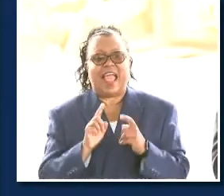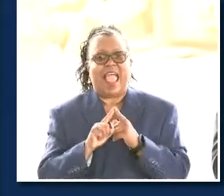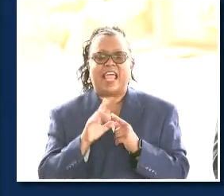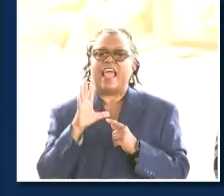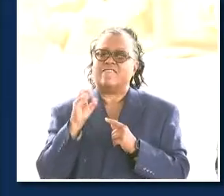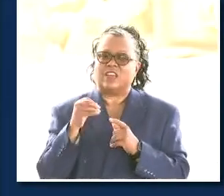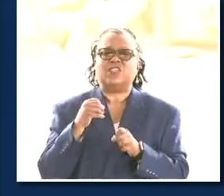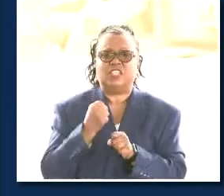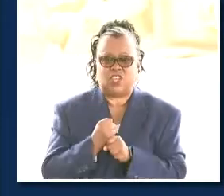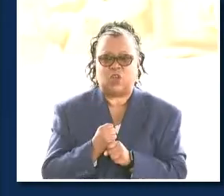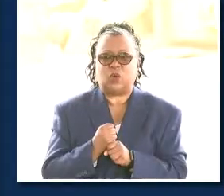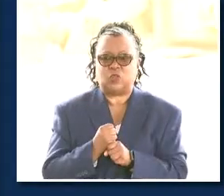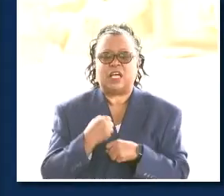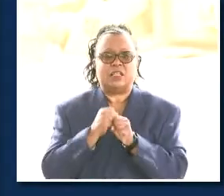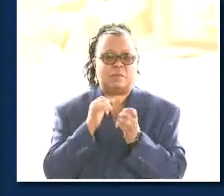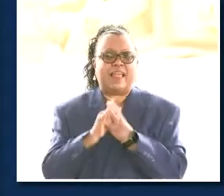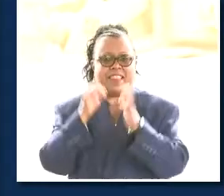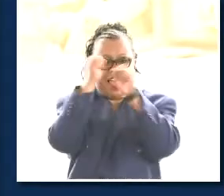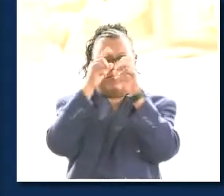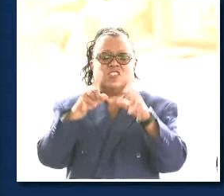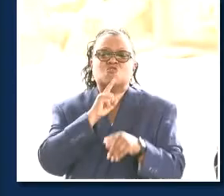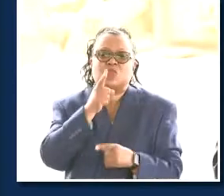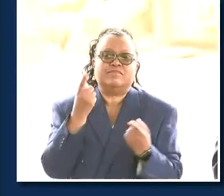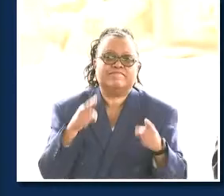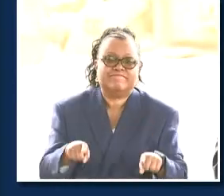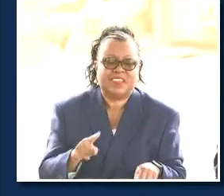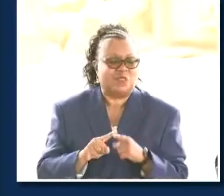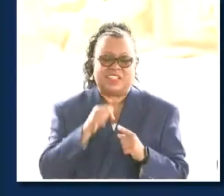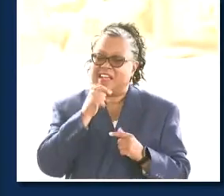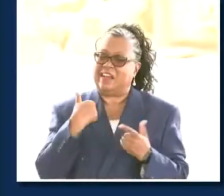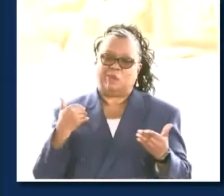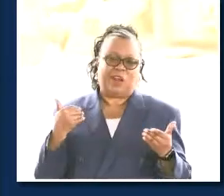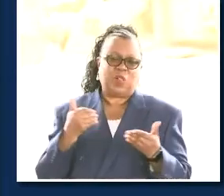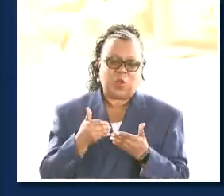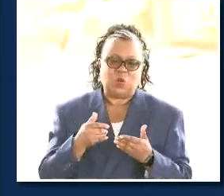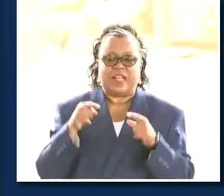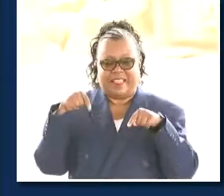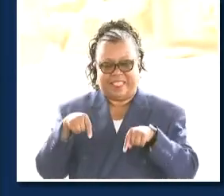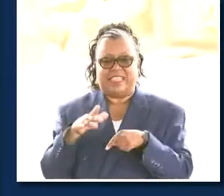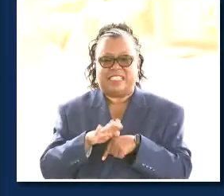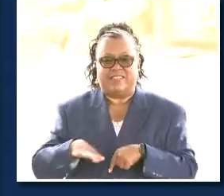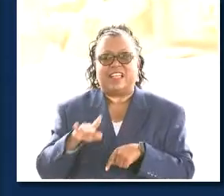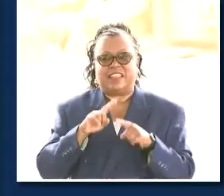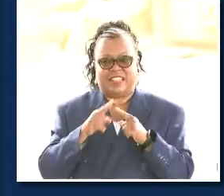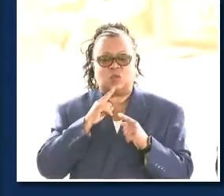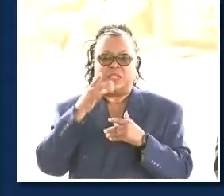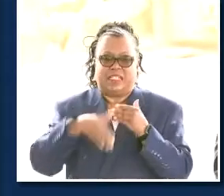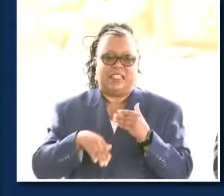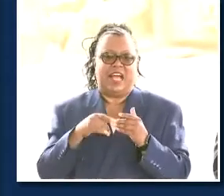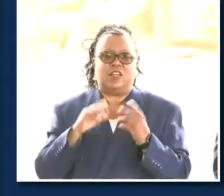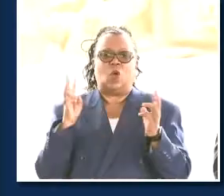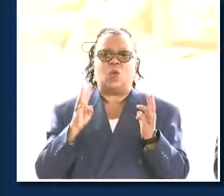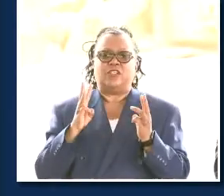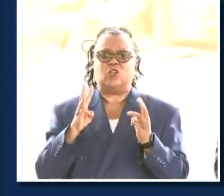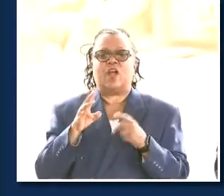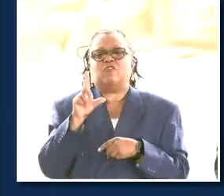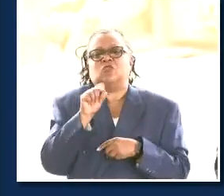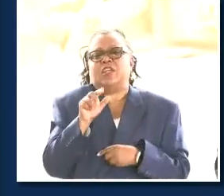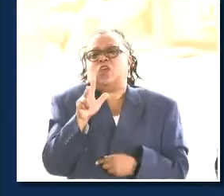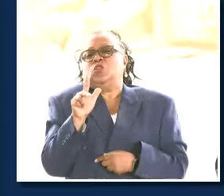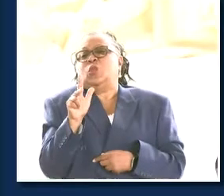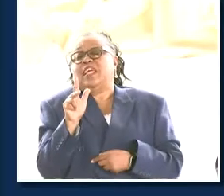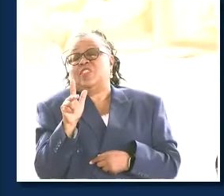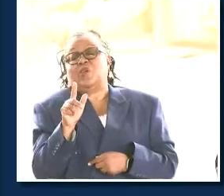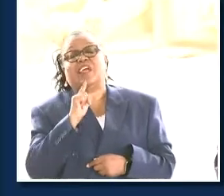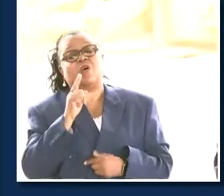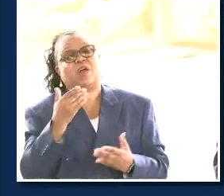50 years to make that vision a reality. We're not anywhere near that. This field, this is going to be done winter of 2023.